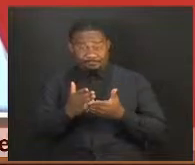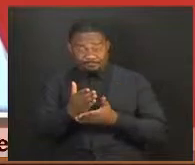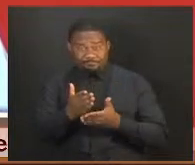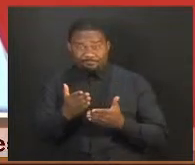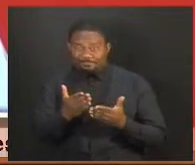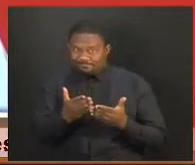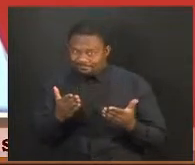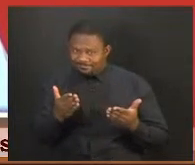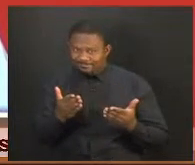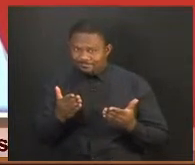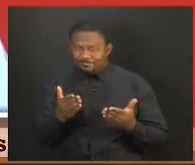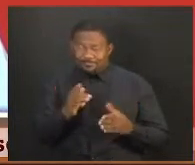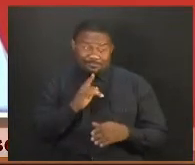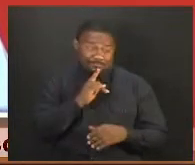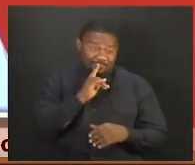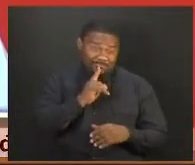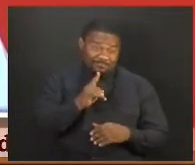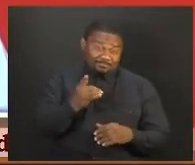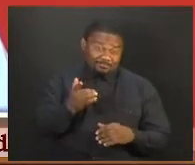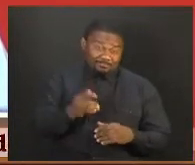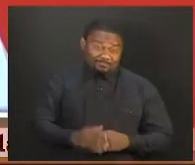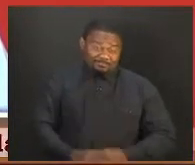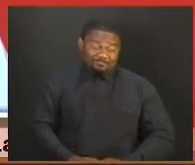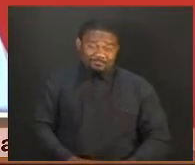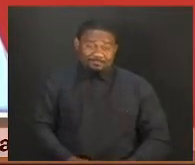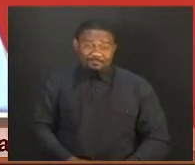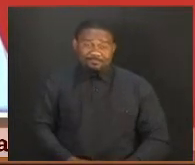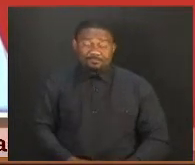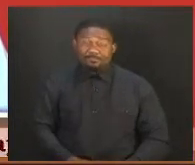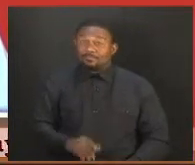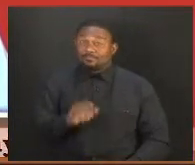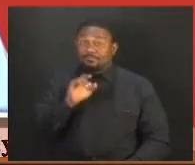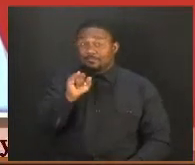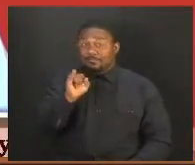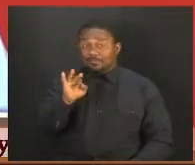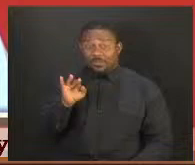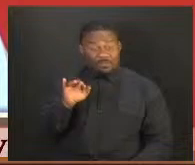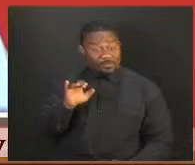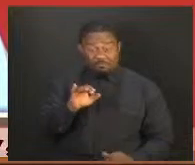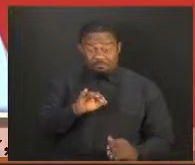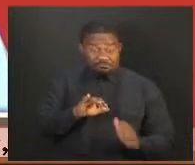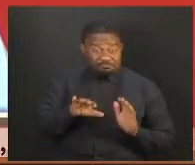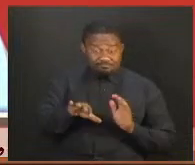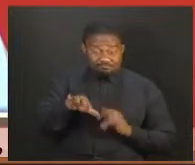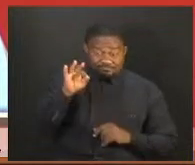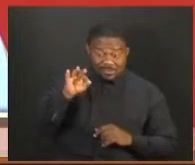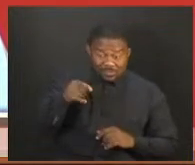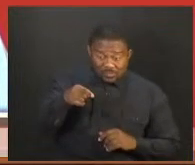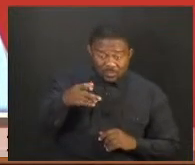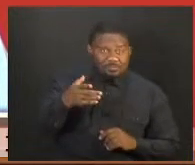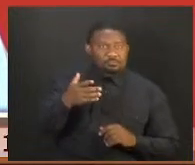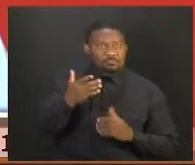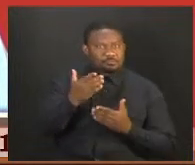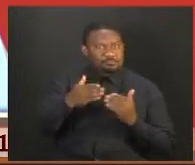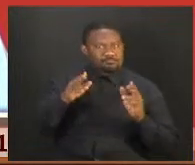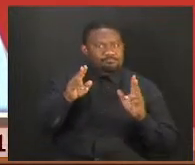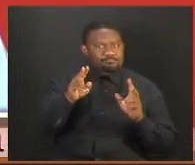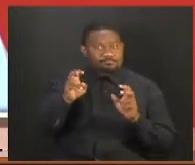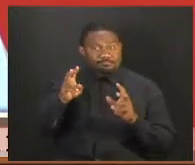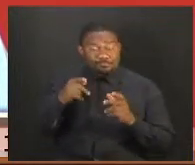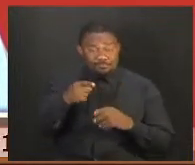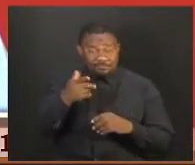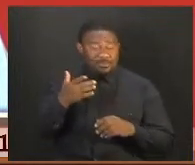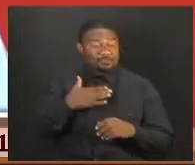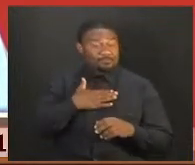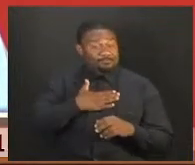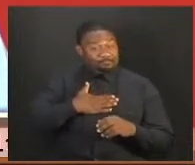So we await that. So if you identify some of the issues you are raising now,